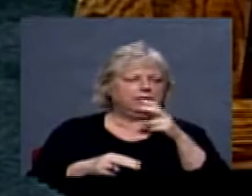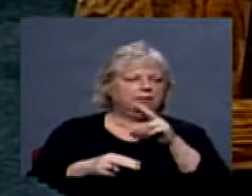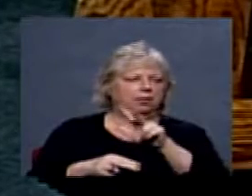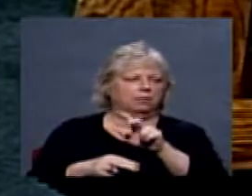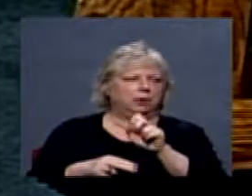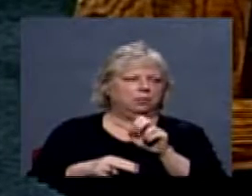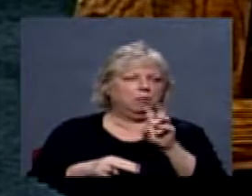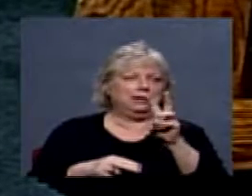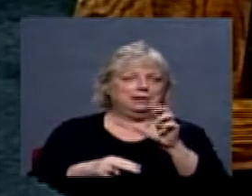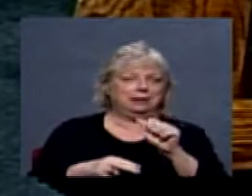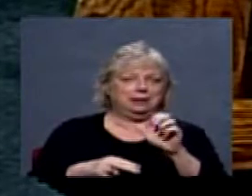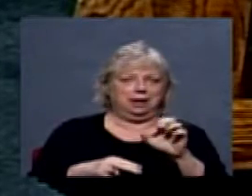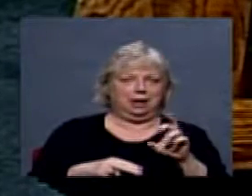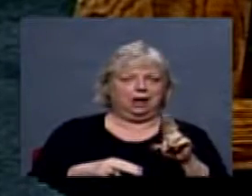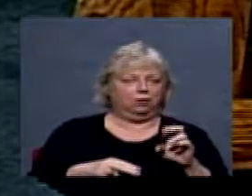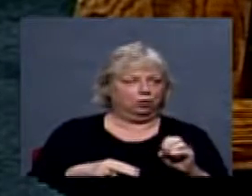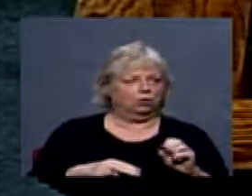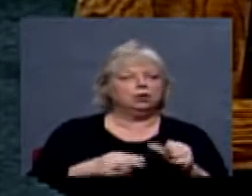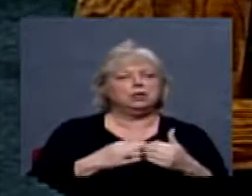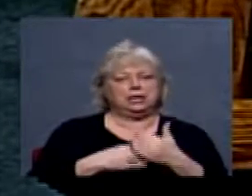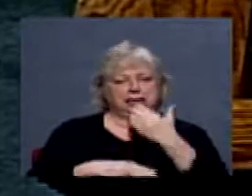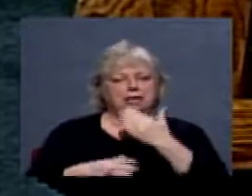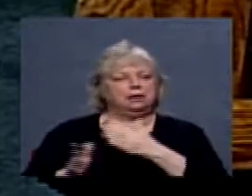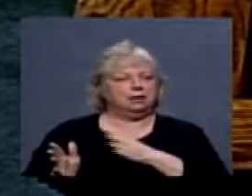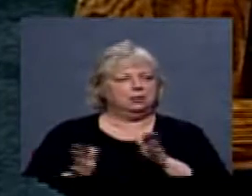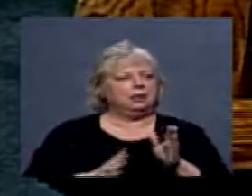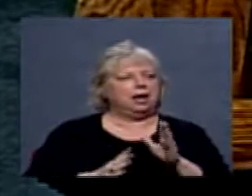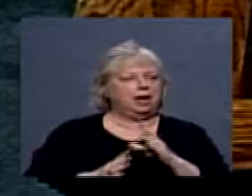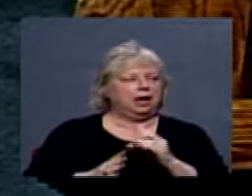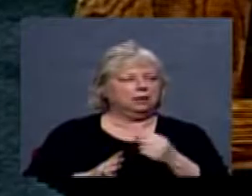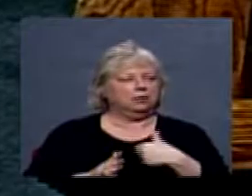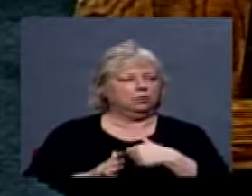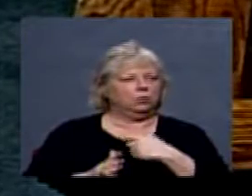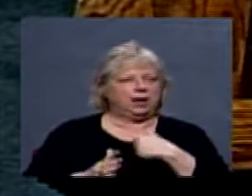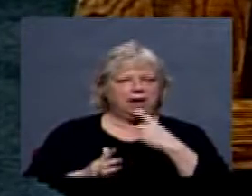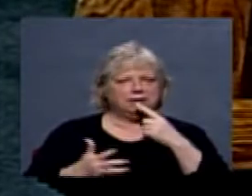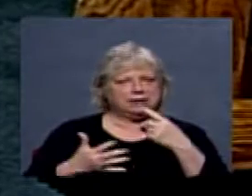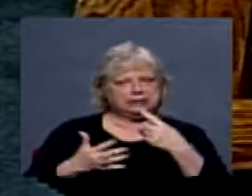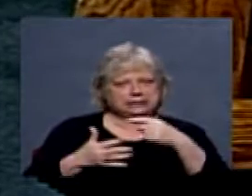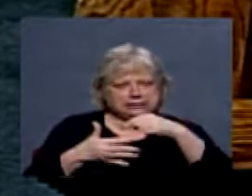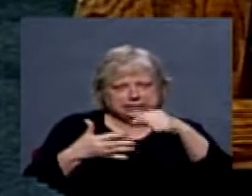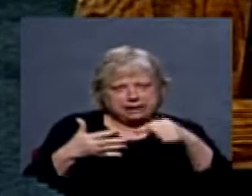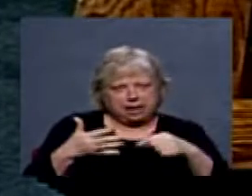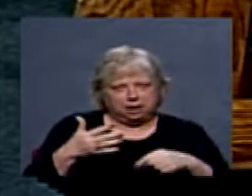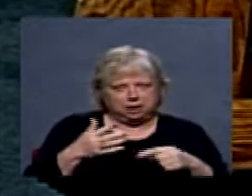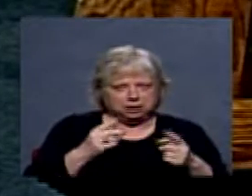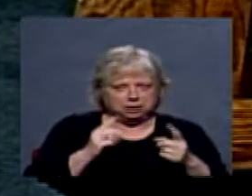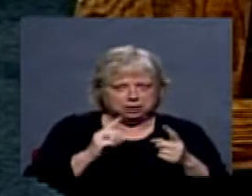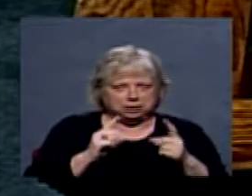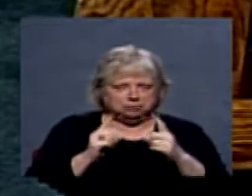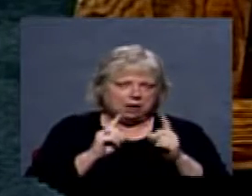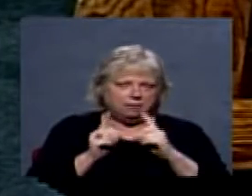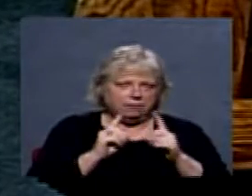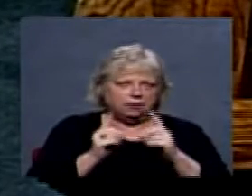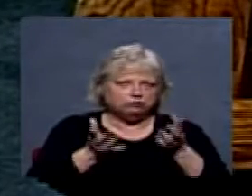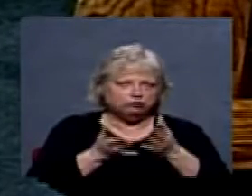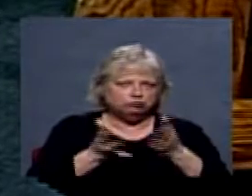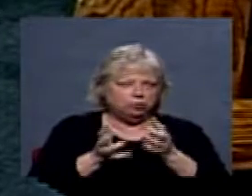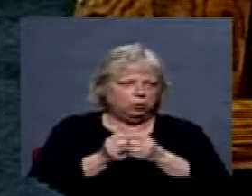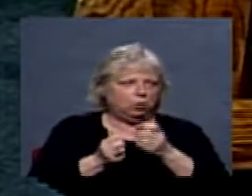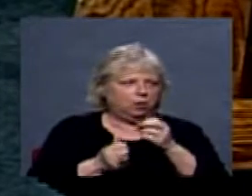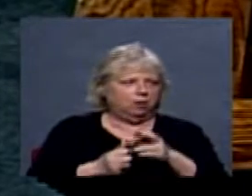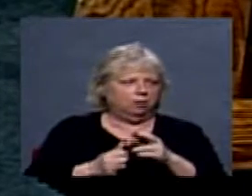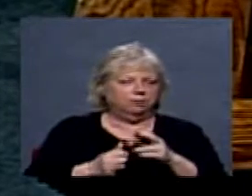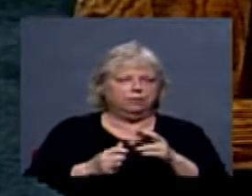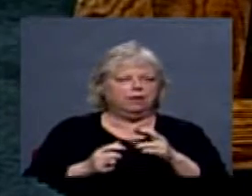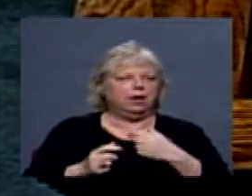acre. She sent us the plan, and we had a detailed conversation with her. And I went